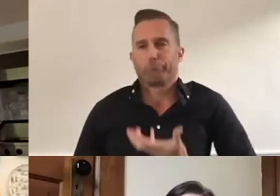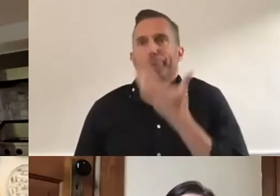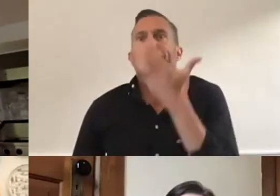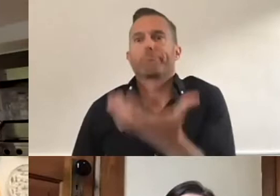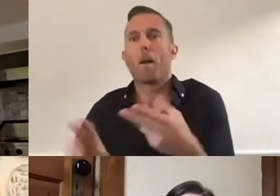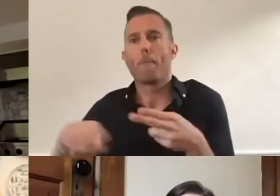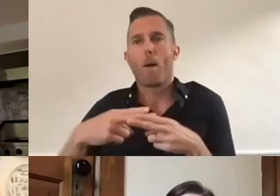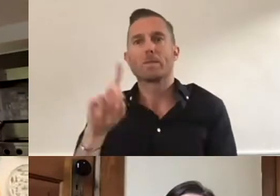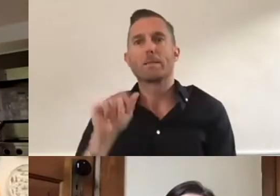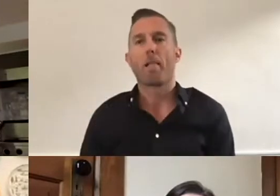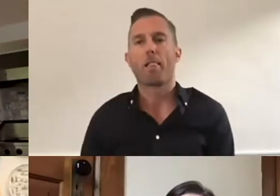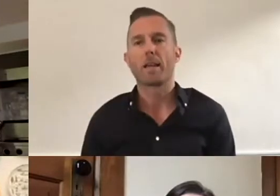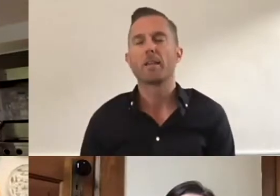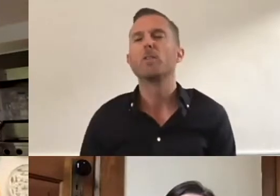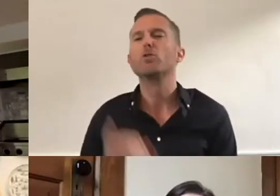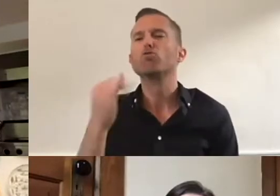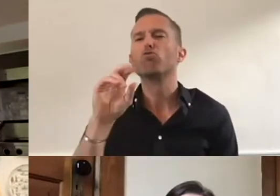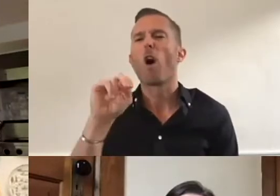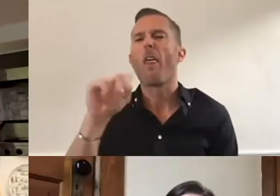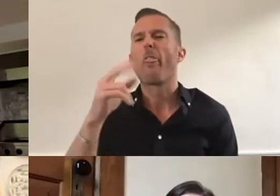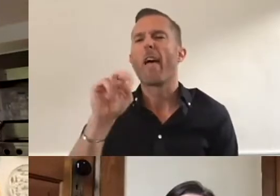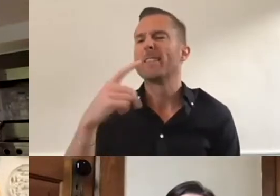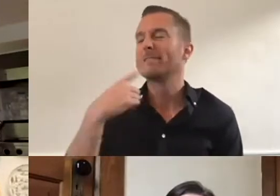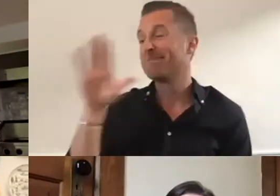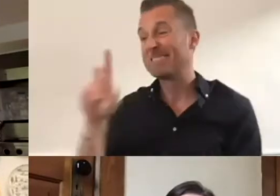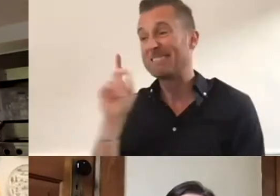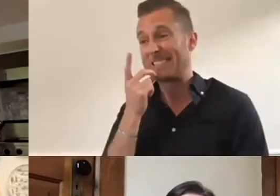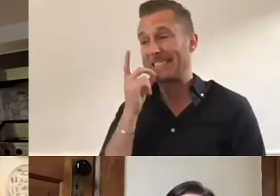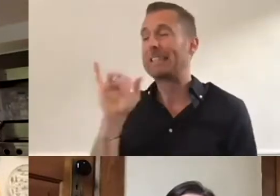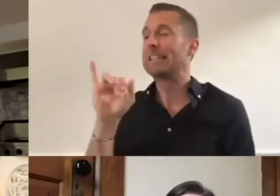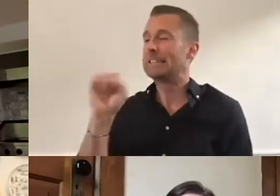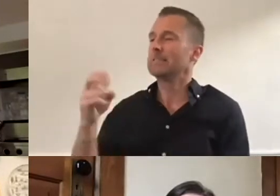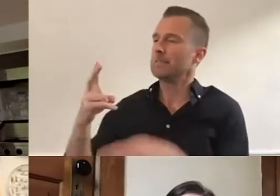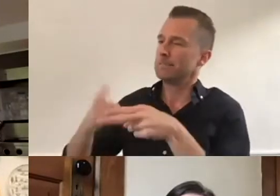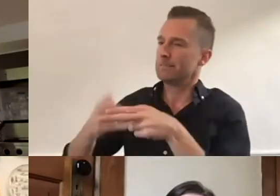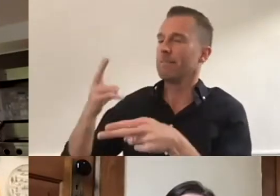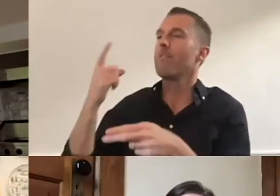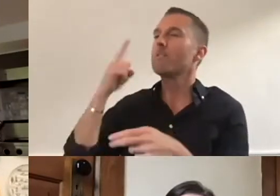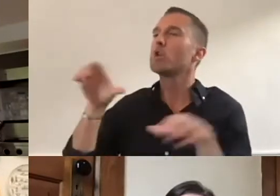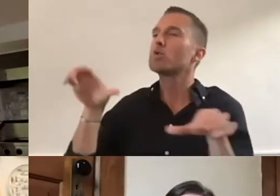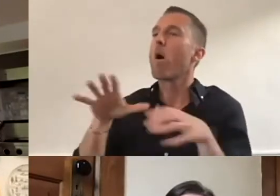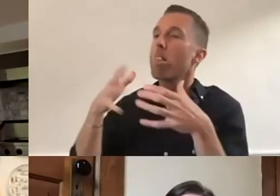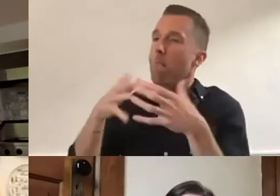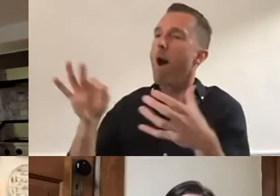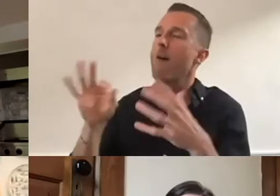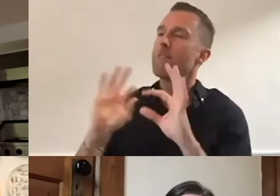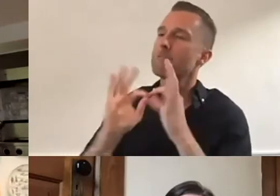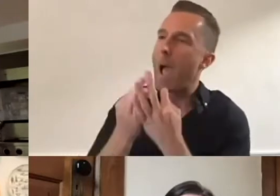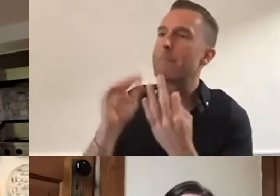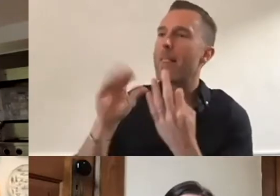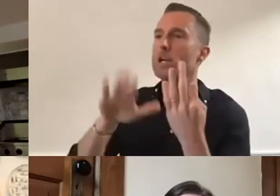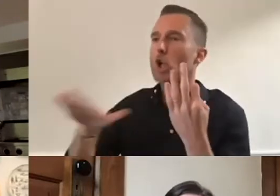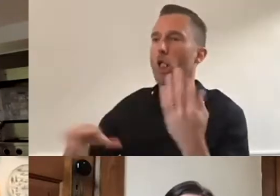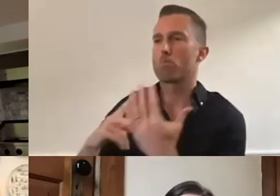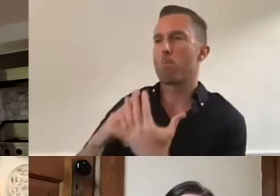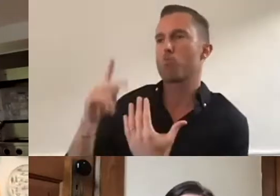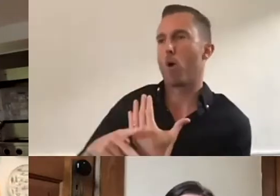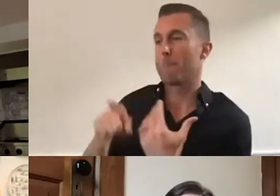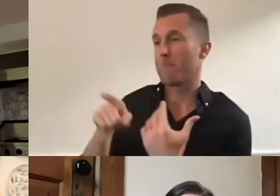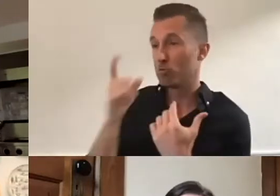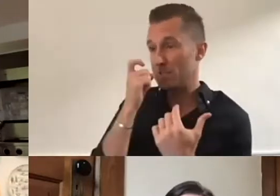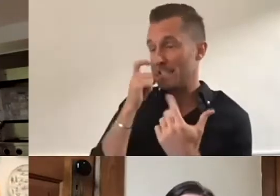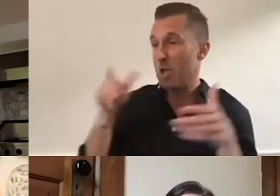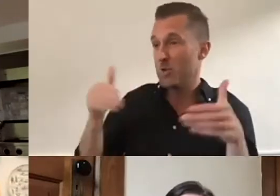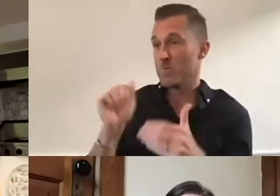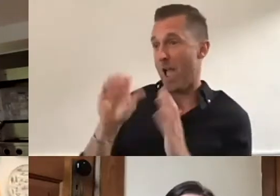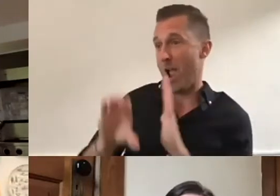Disney obviously is known for doing a lot of children's and family programming. You recently introduced a